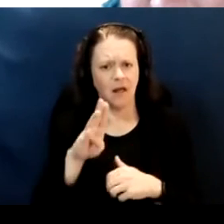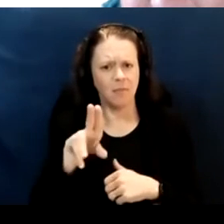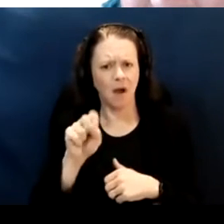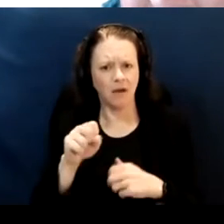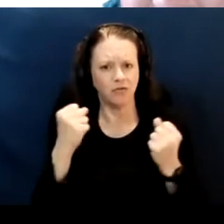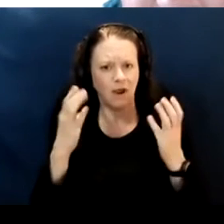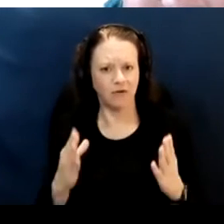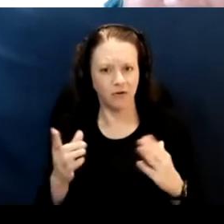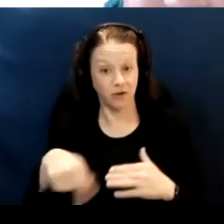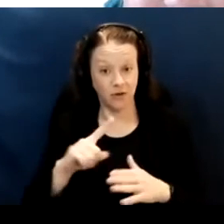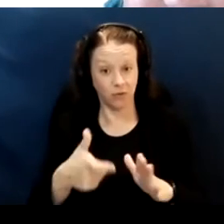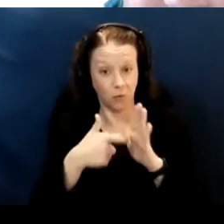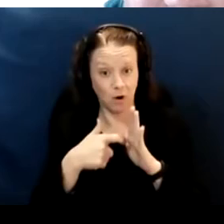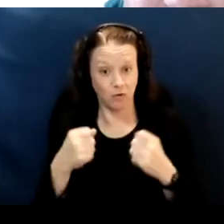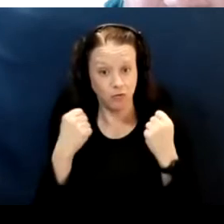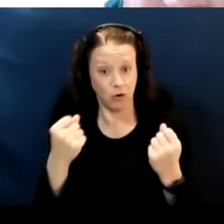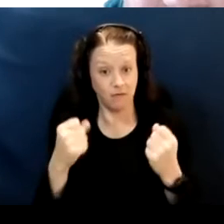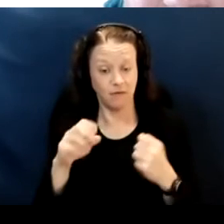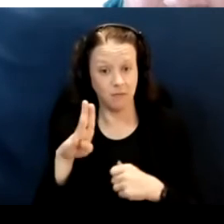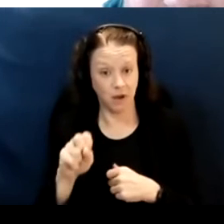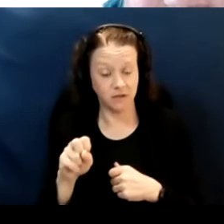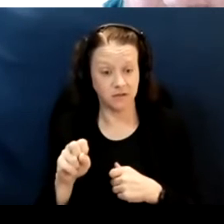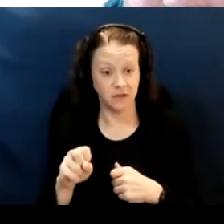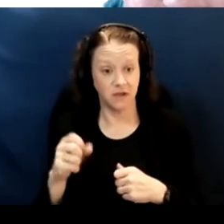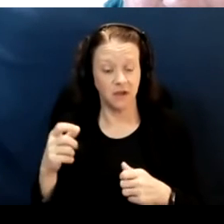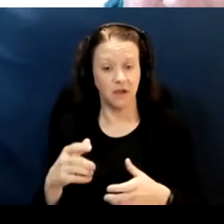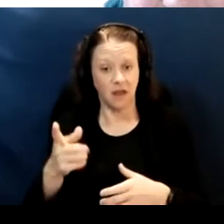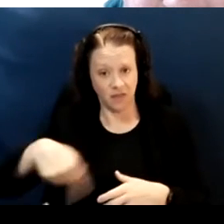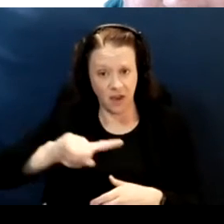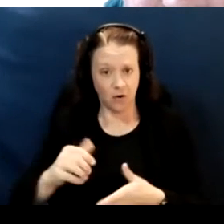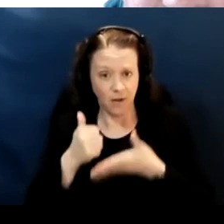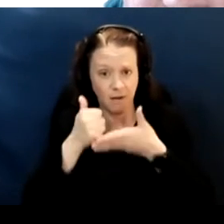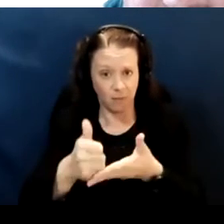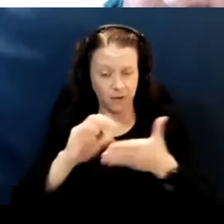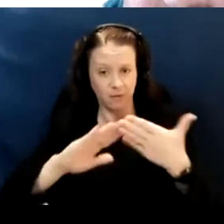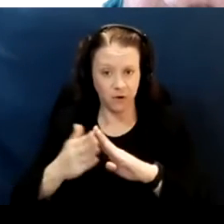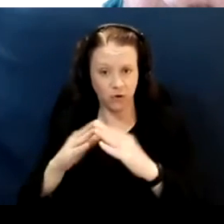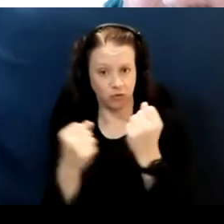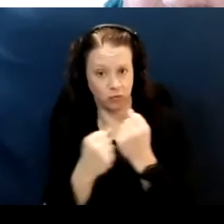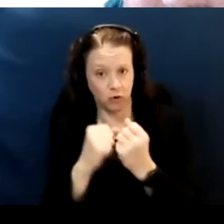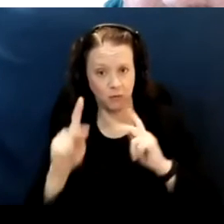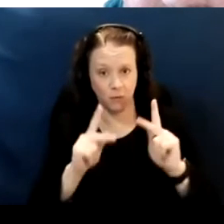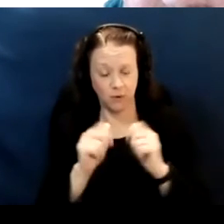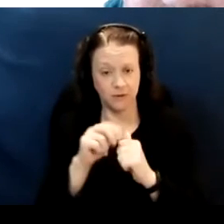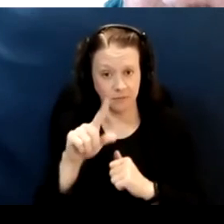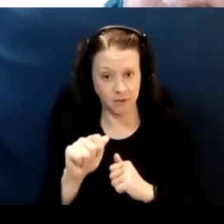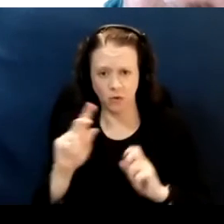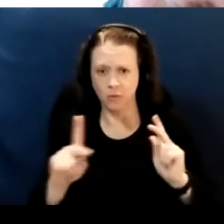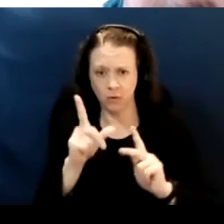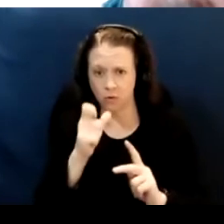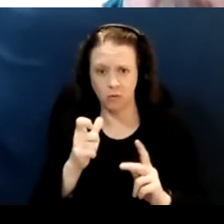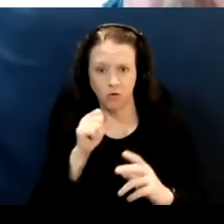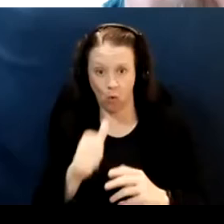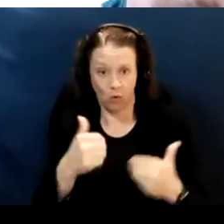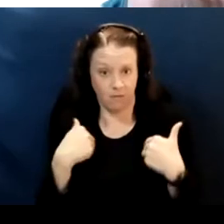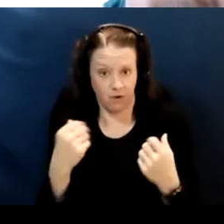that have to drive the buses and everything, and that are helping the community to support people with disabilities or people that don't have vehicles,